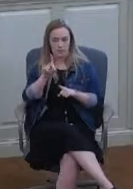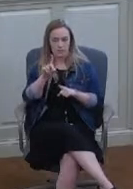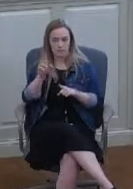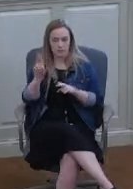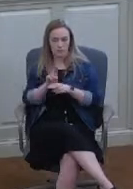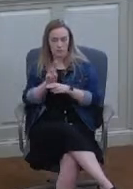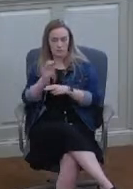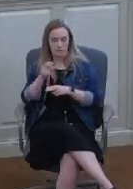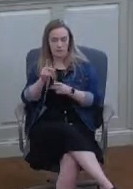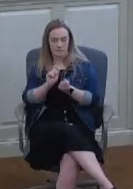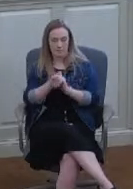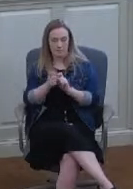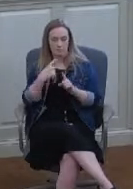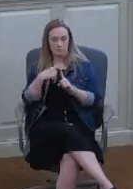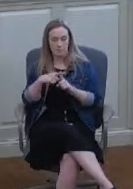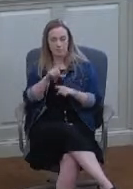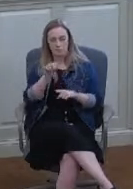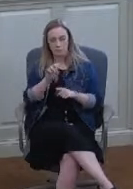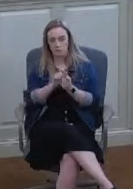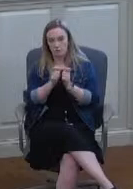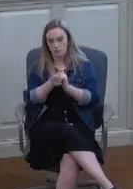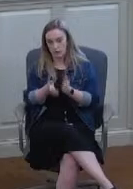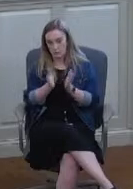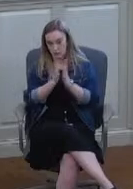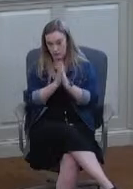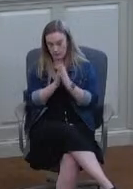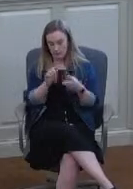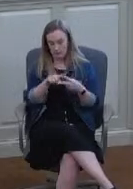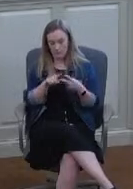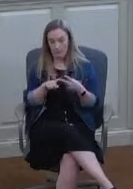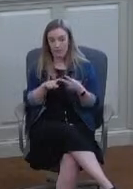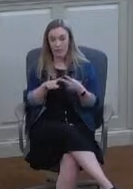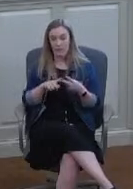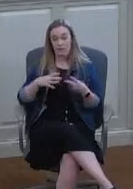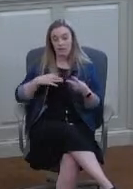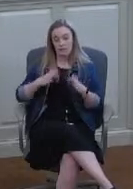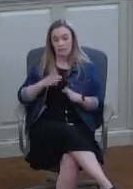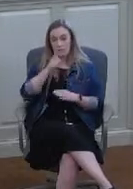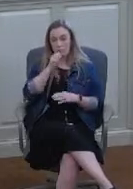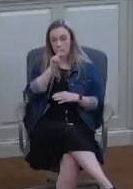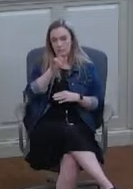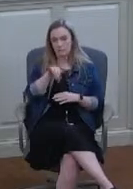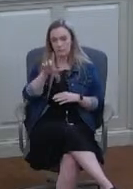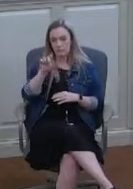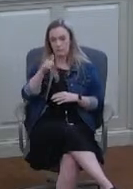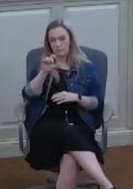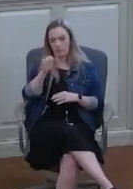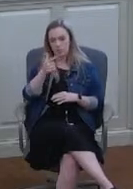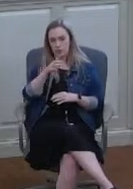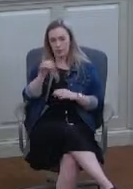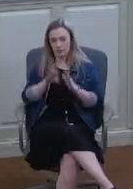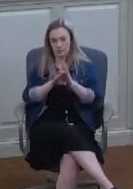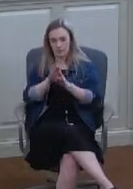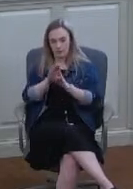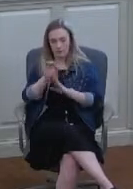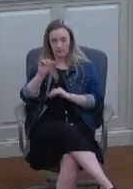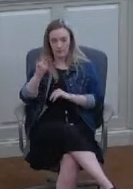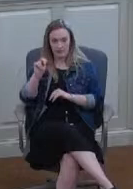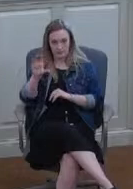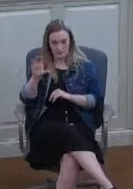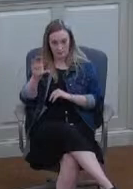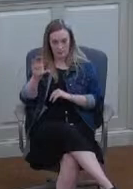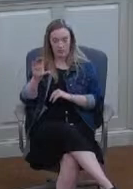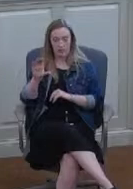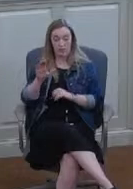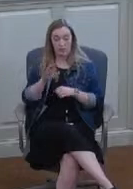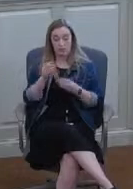zone change request. The applicant was Kentucky Lodging and Development Incorporated. Location of